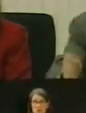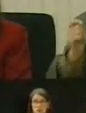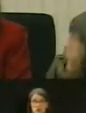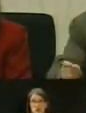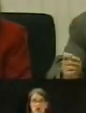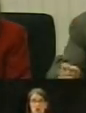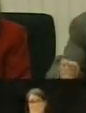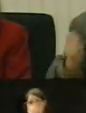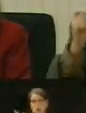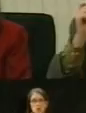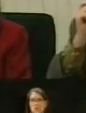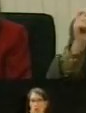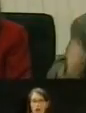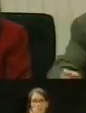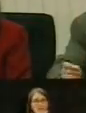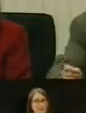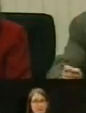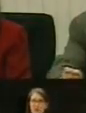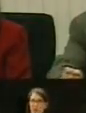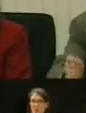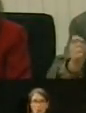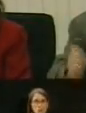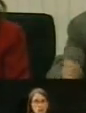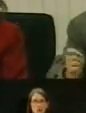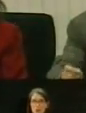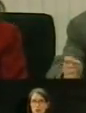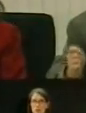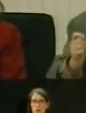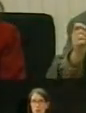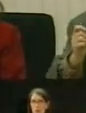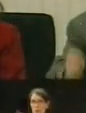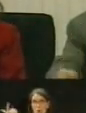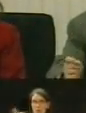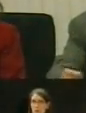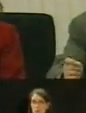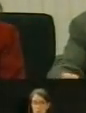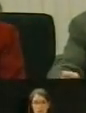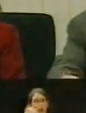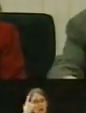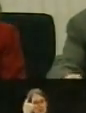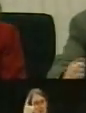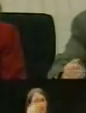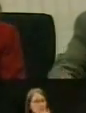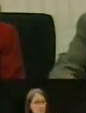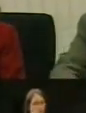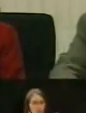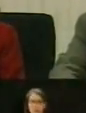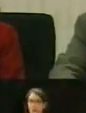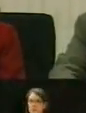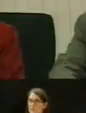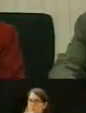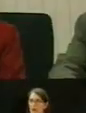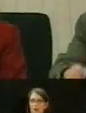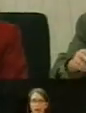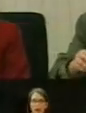authority to remove them. And now I understand some folks didn't like the way the appointment process